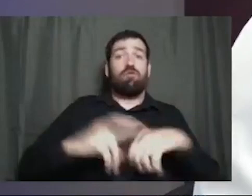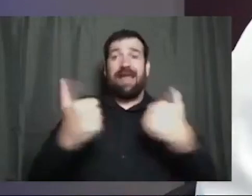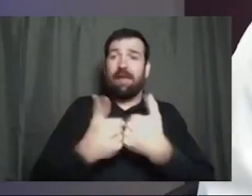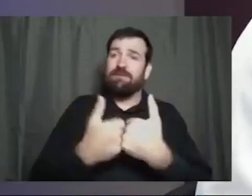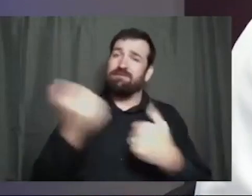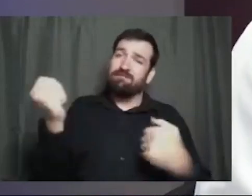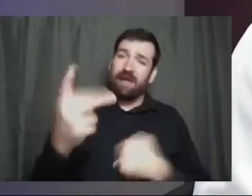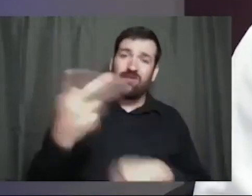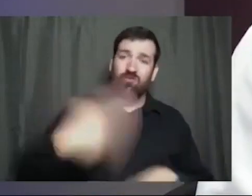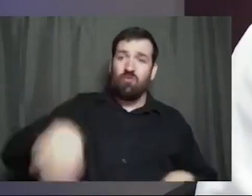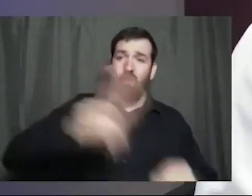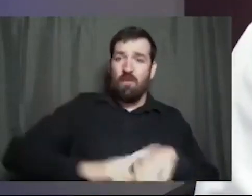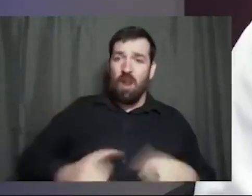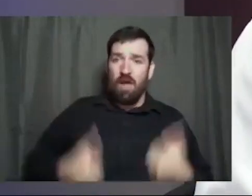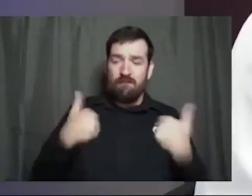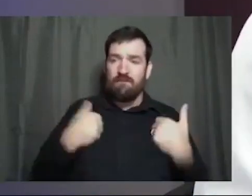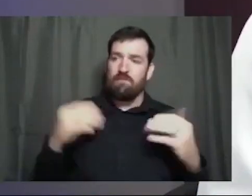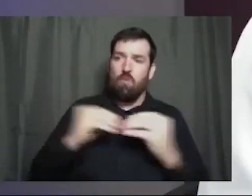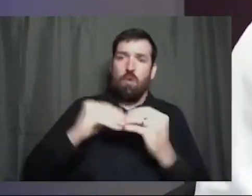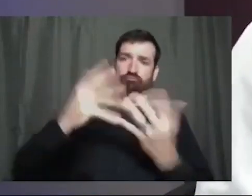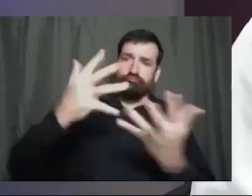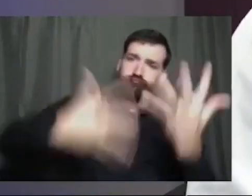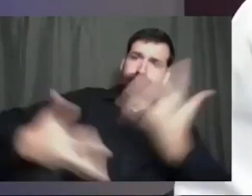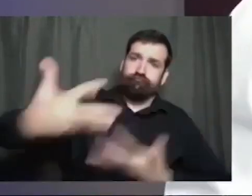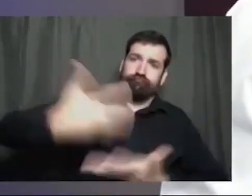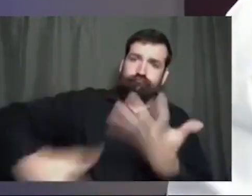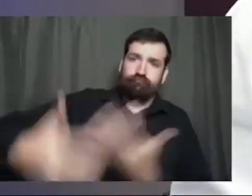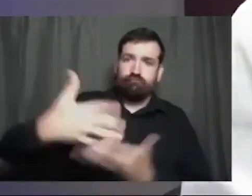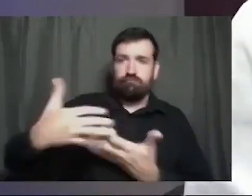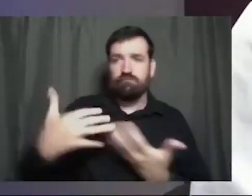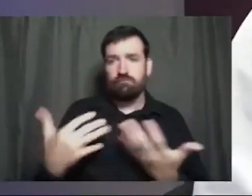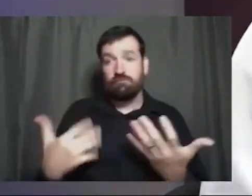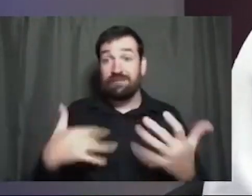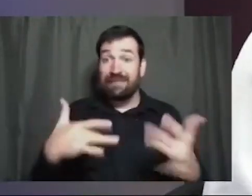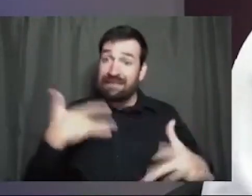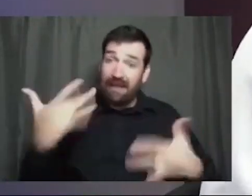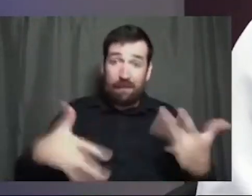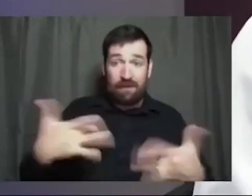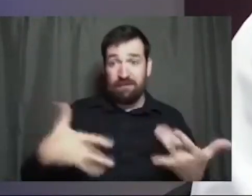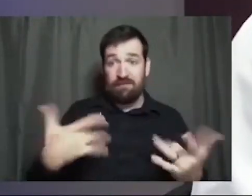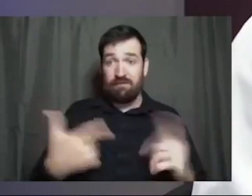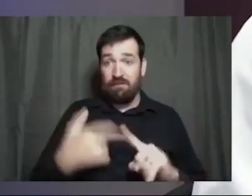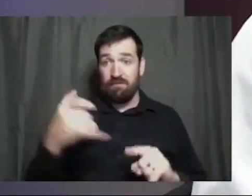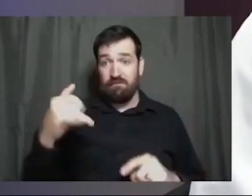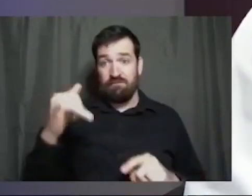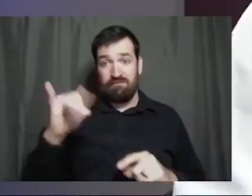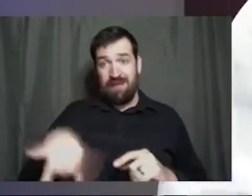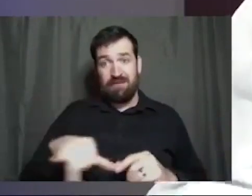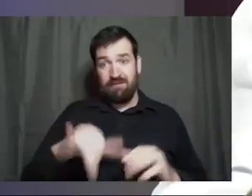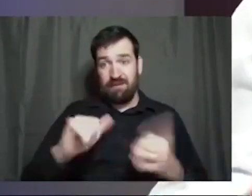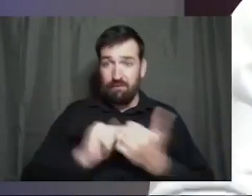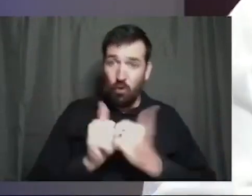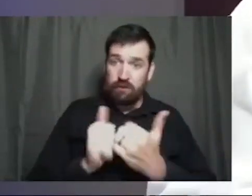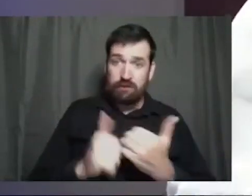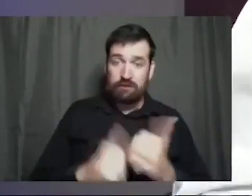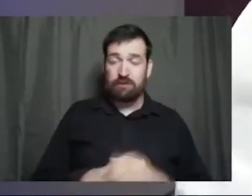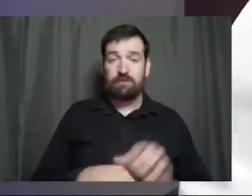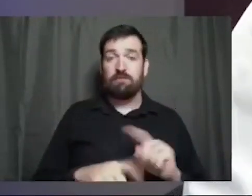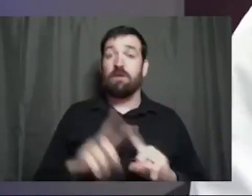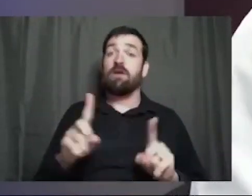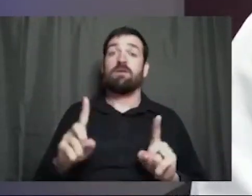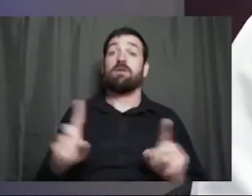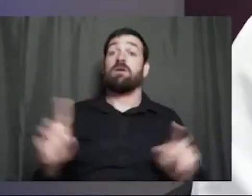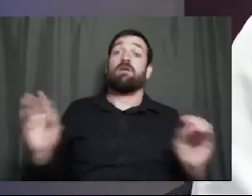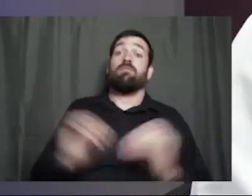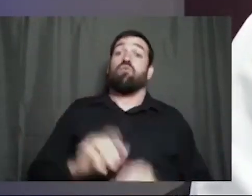more intimate contacts that we get and the excitement that we get from all of these sports. But the longer that people continue